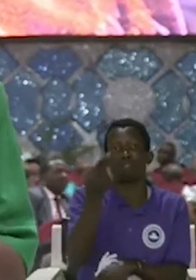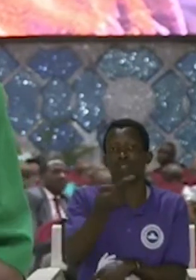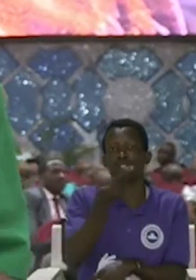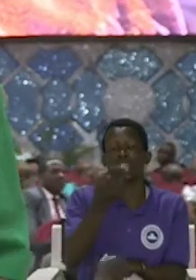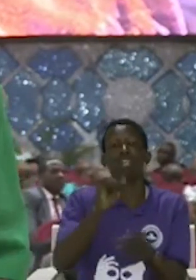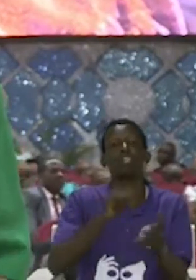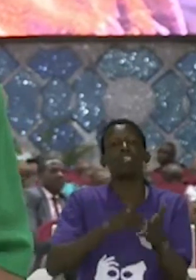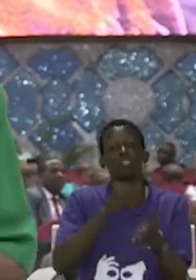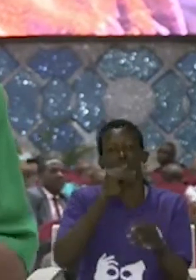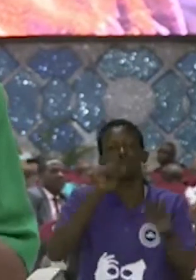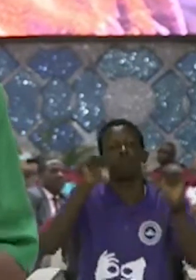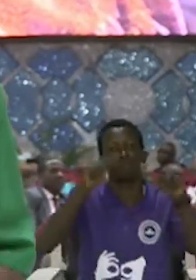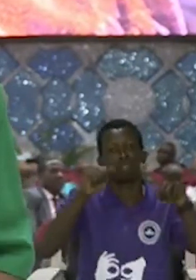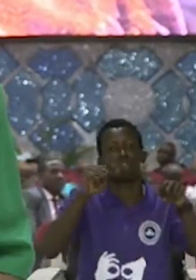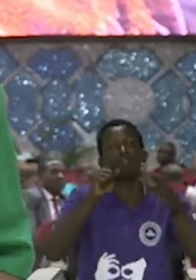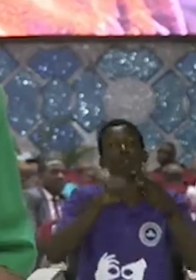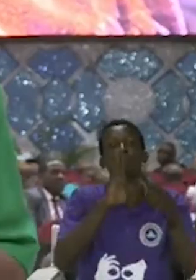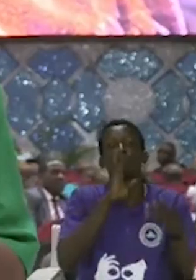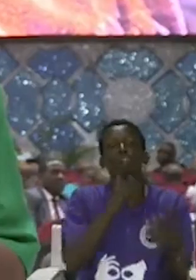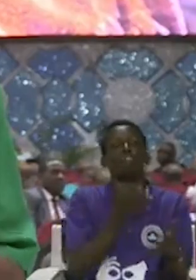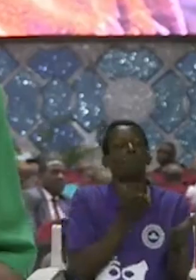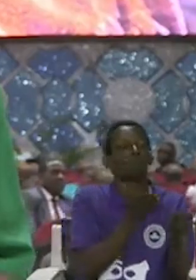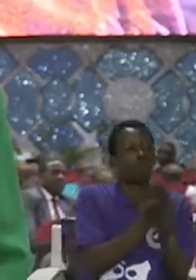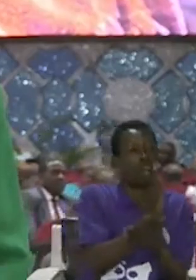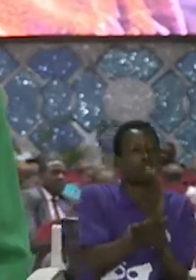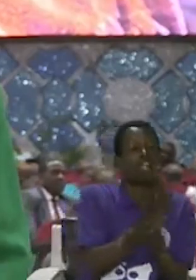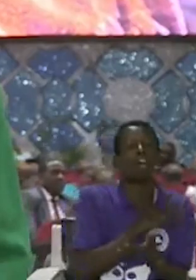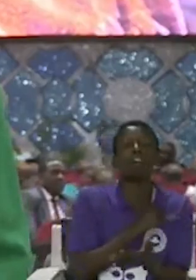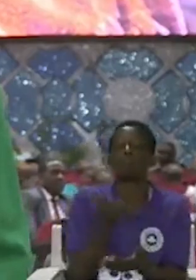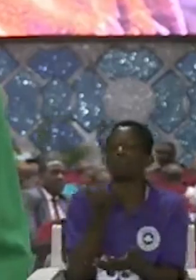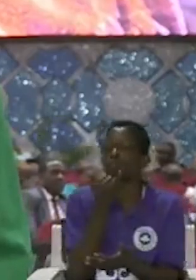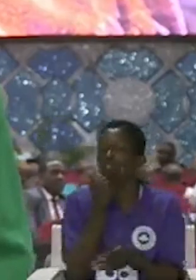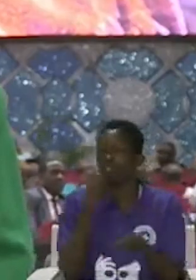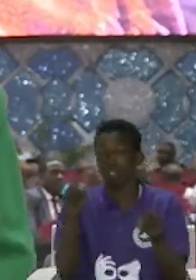be right and wrong at the same time.